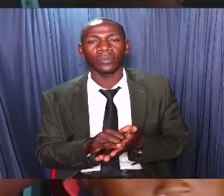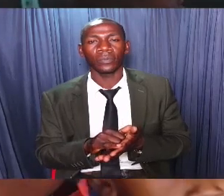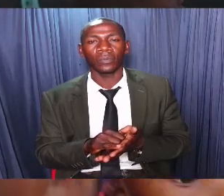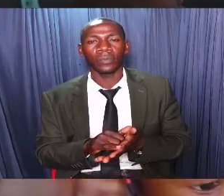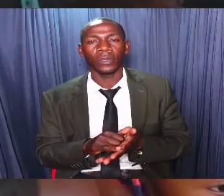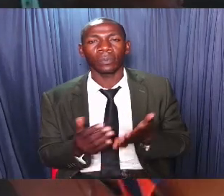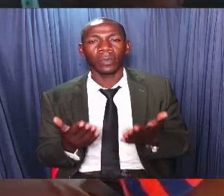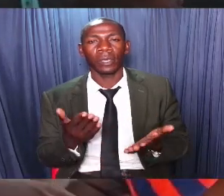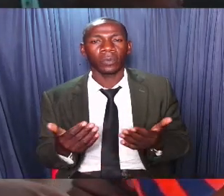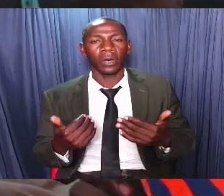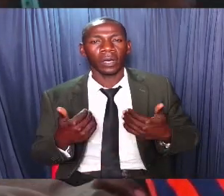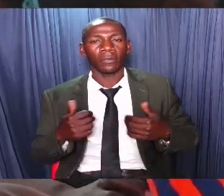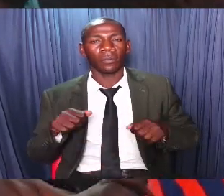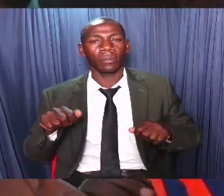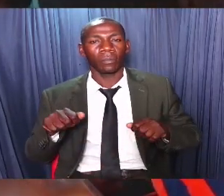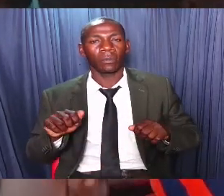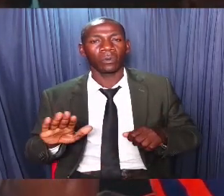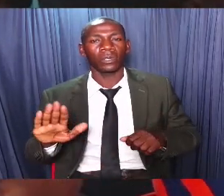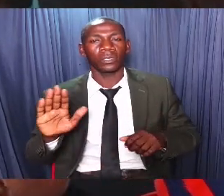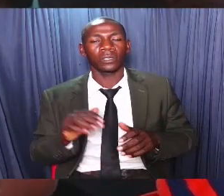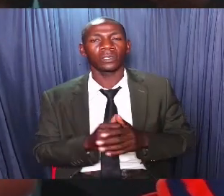ungekuwa na yako, could you be having your own?